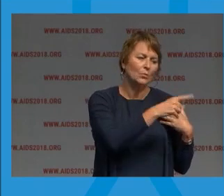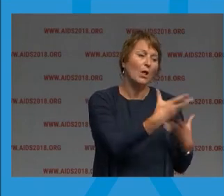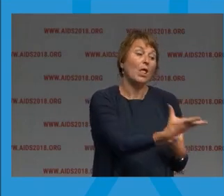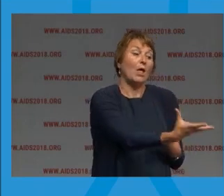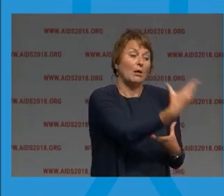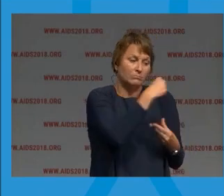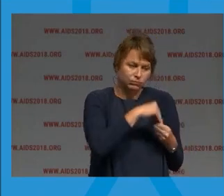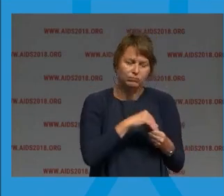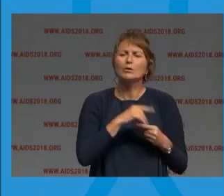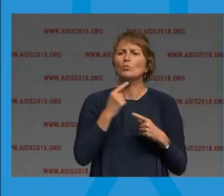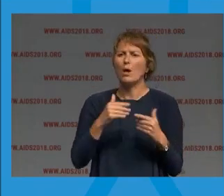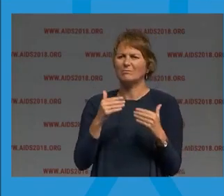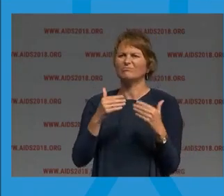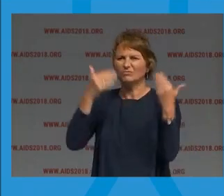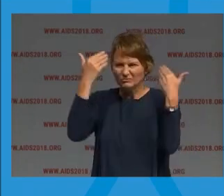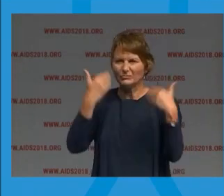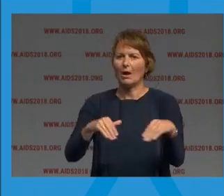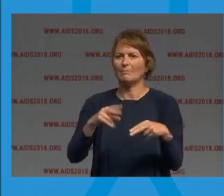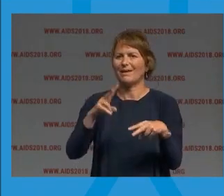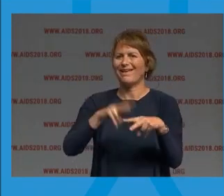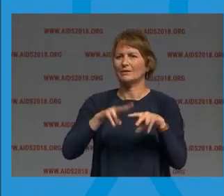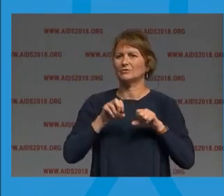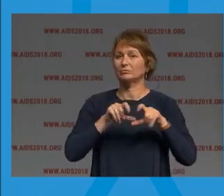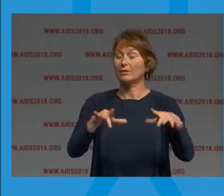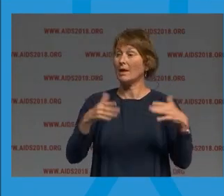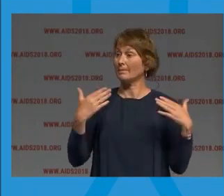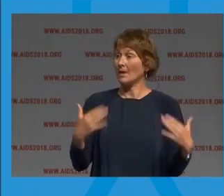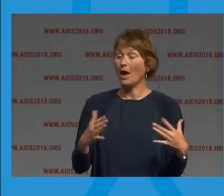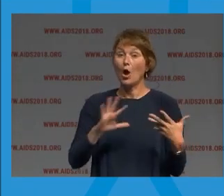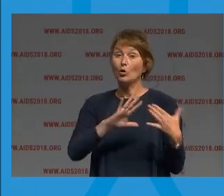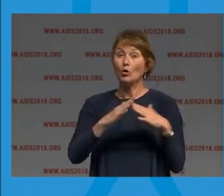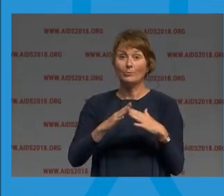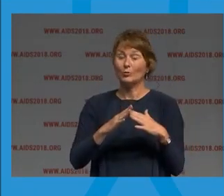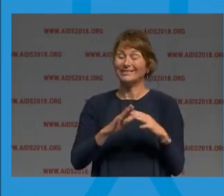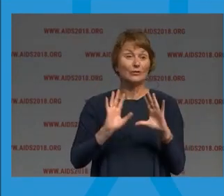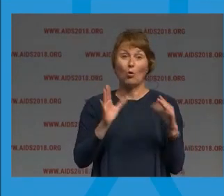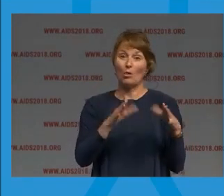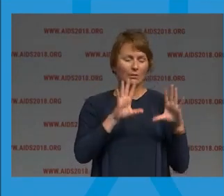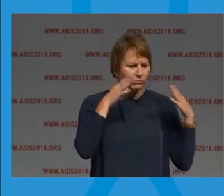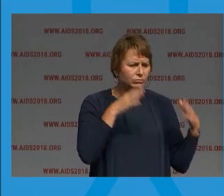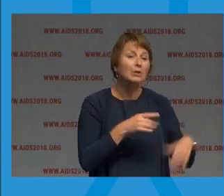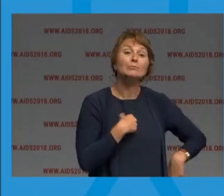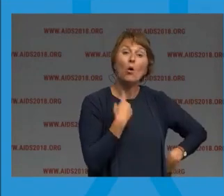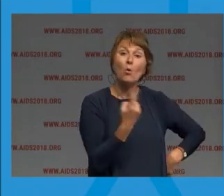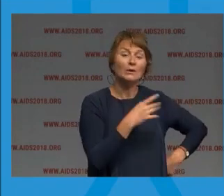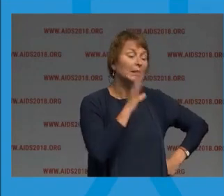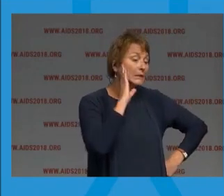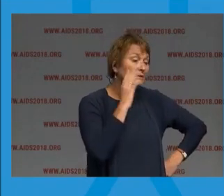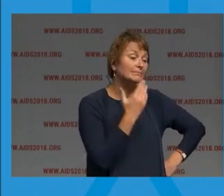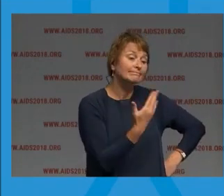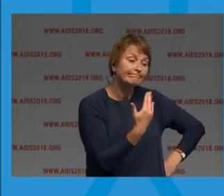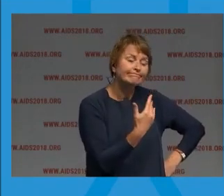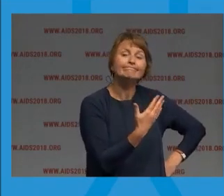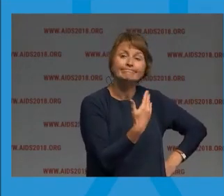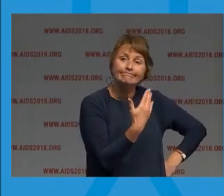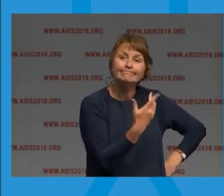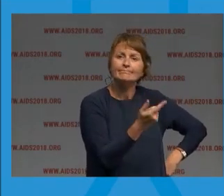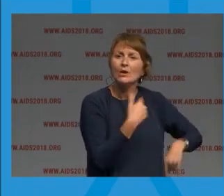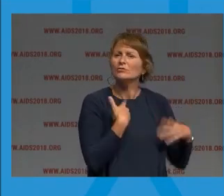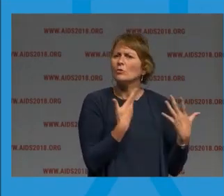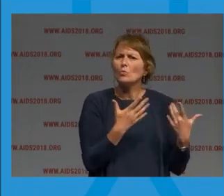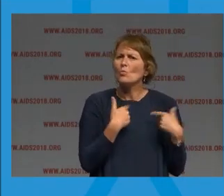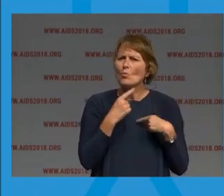HIV. Since then, as a community, we have been doing just that. We've been listening. We've conducted